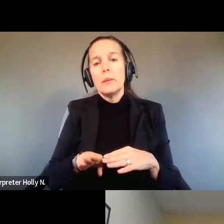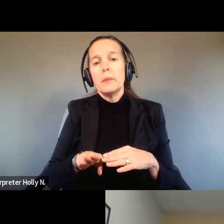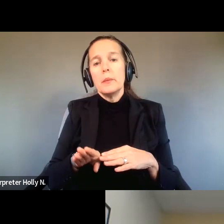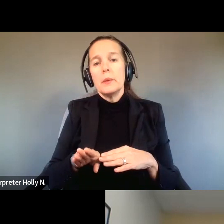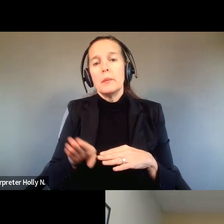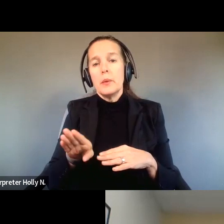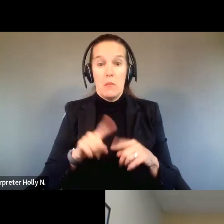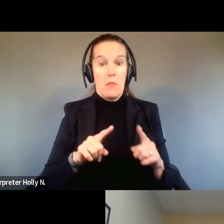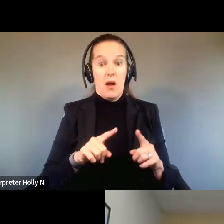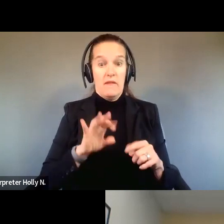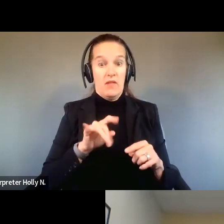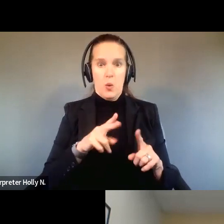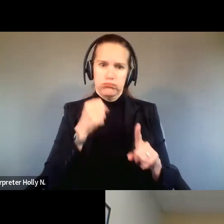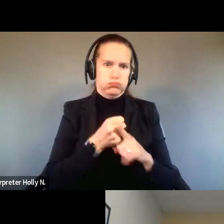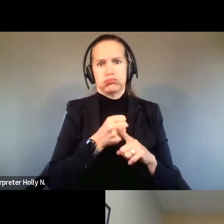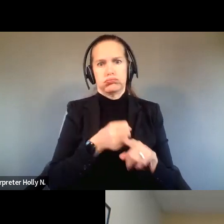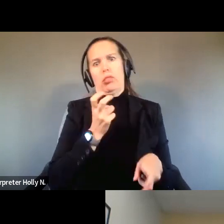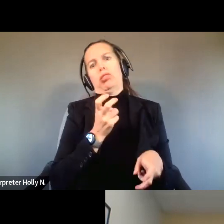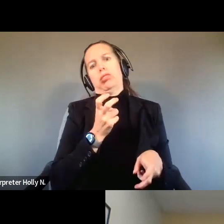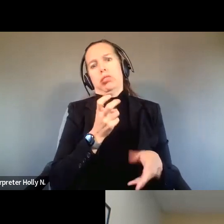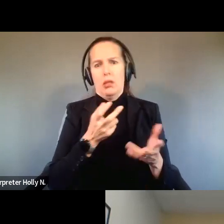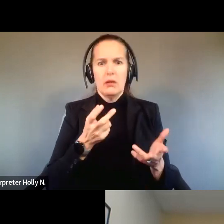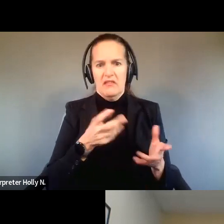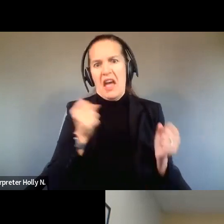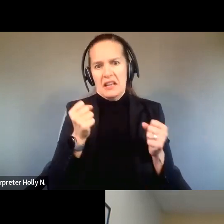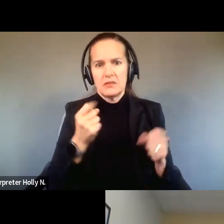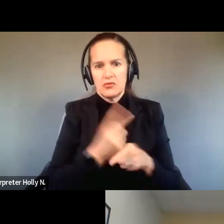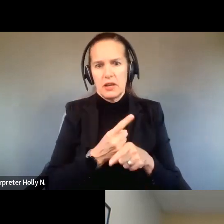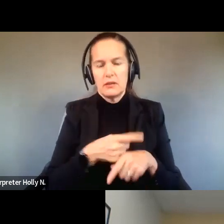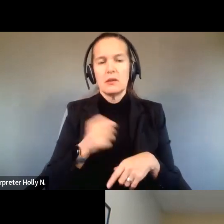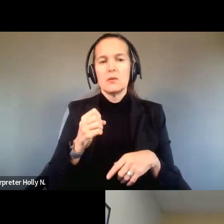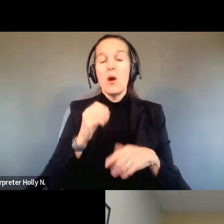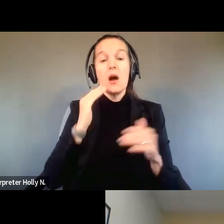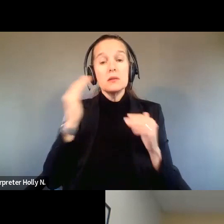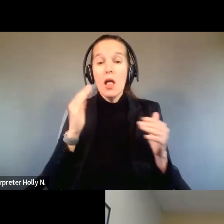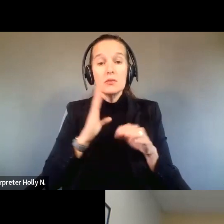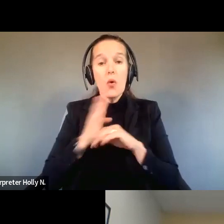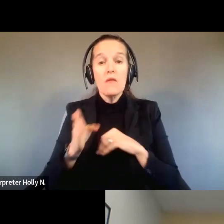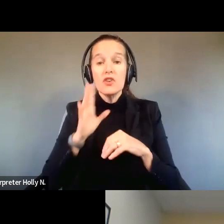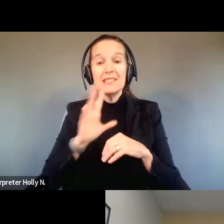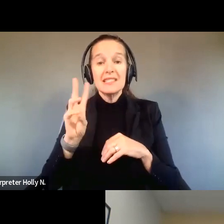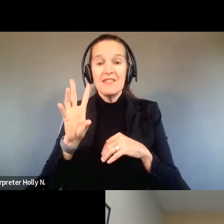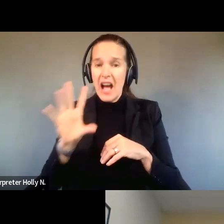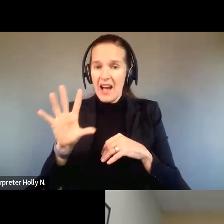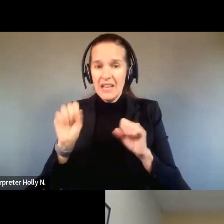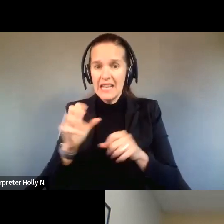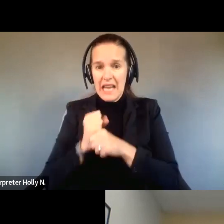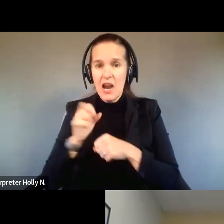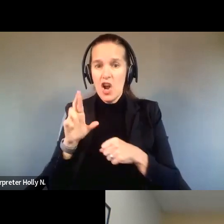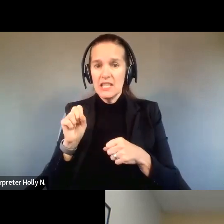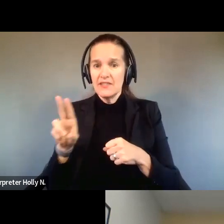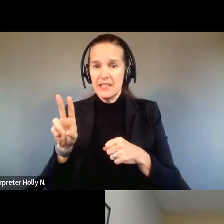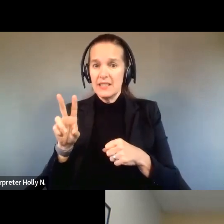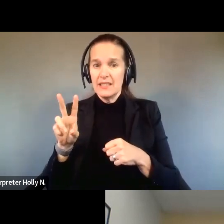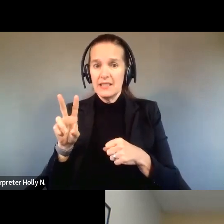will say in adults that adults can still get RSV, and adults over 65 have a tremendous mortality from RSV. So just like the